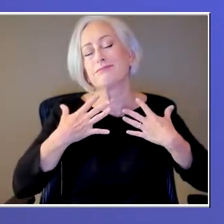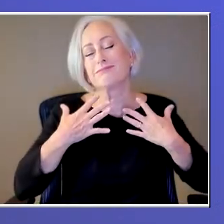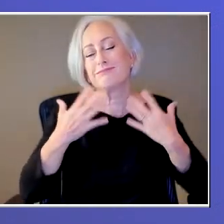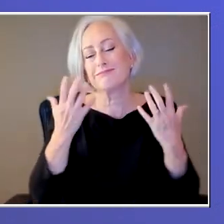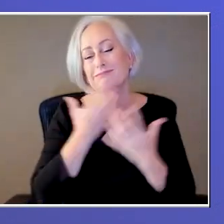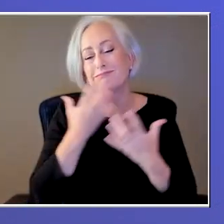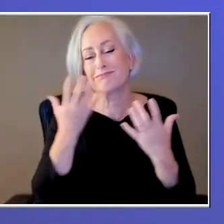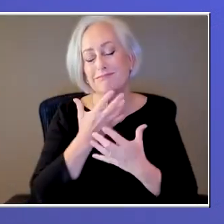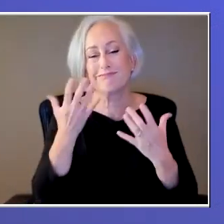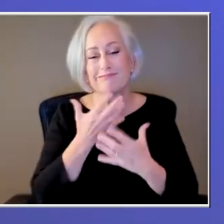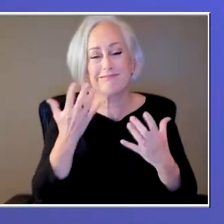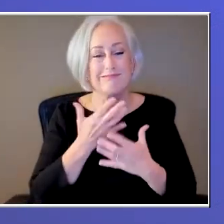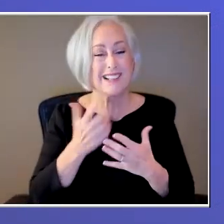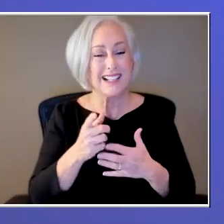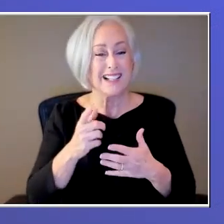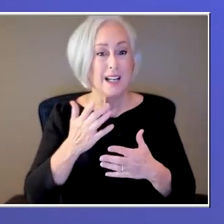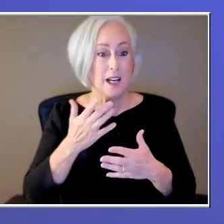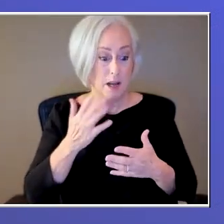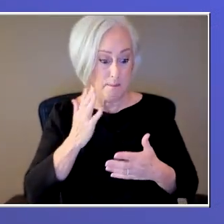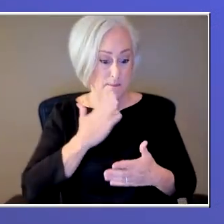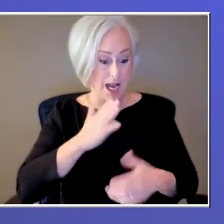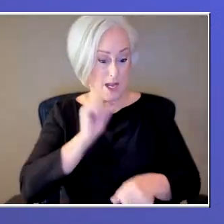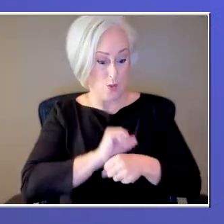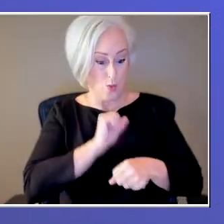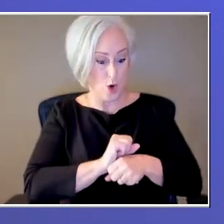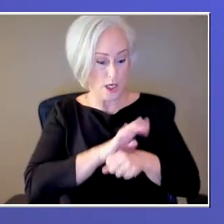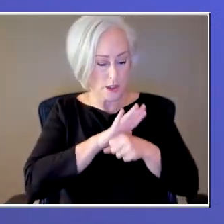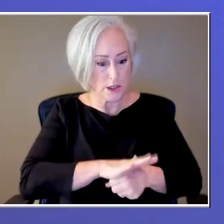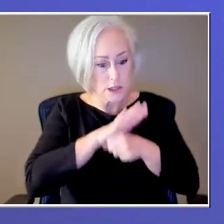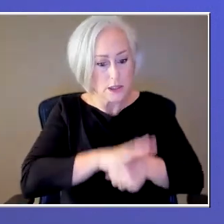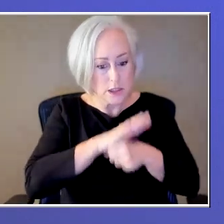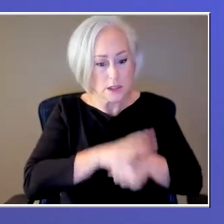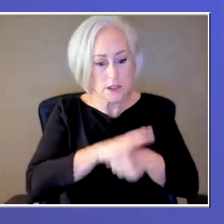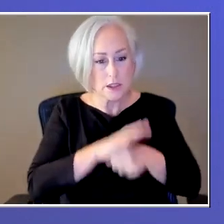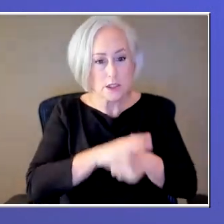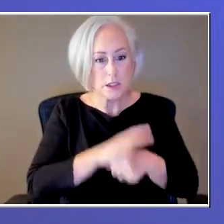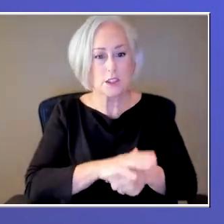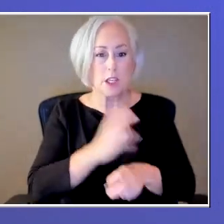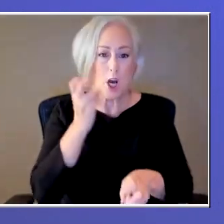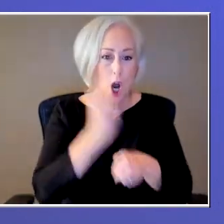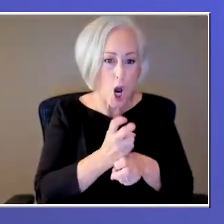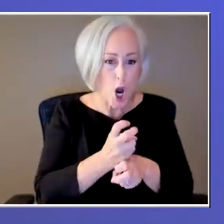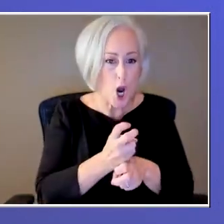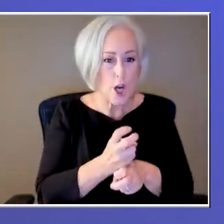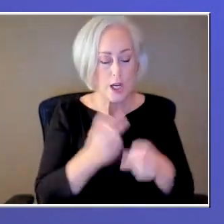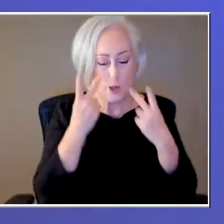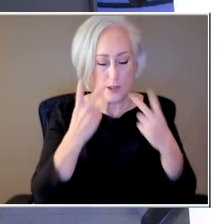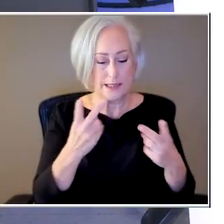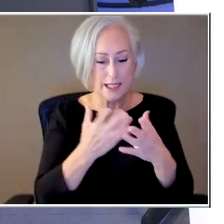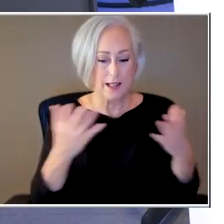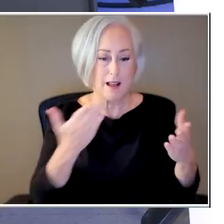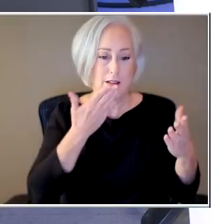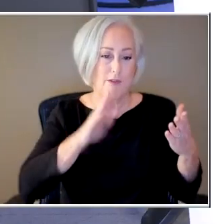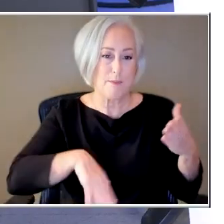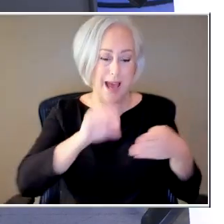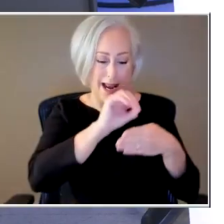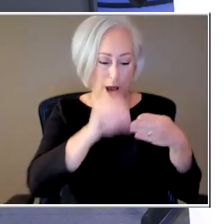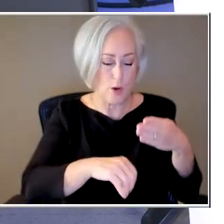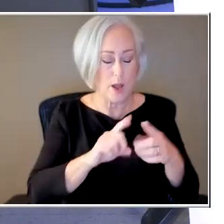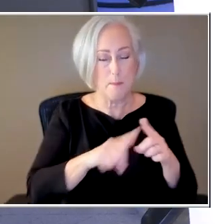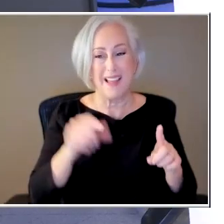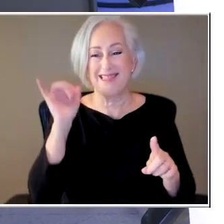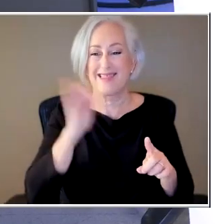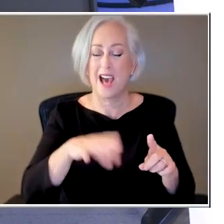is really stressful and hard, and we see a lot of bad outcomes, but things like this is just, it's amazing. Dr. McGurk?